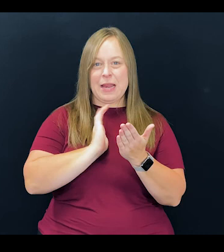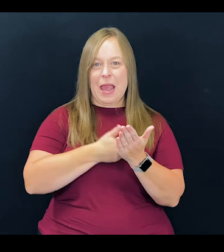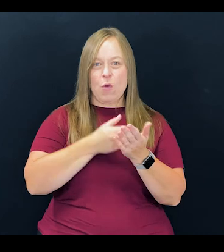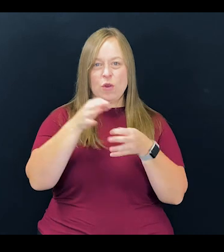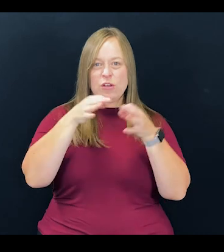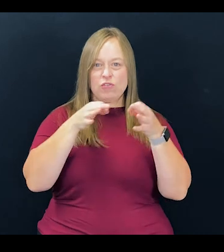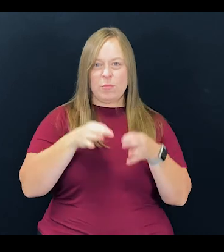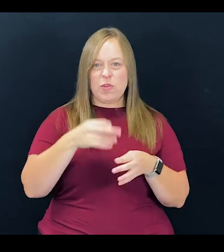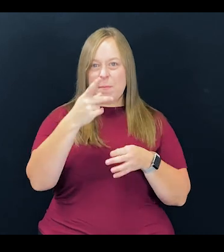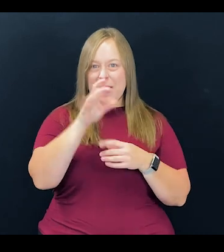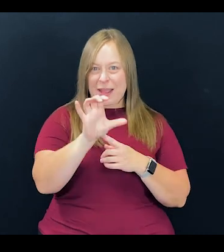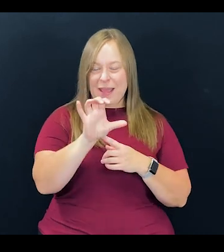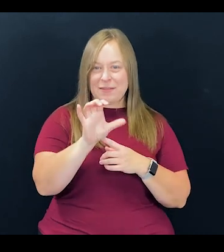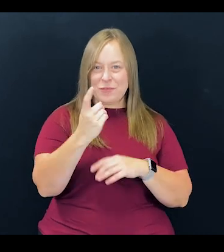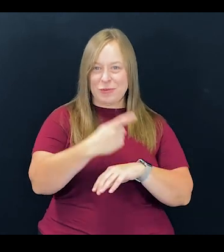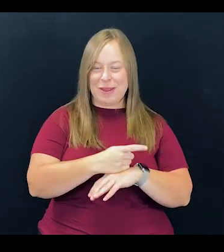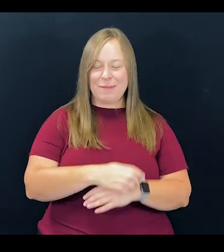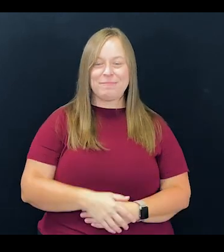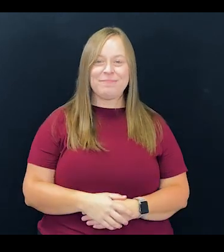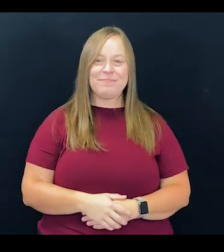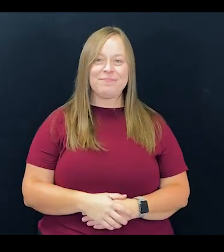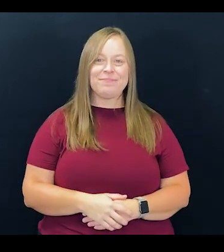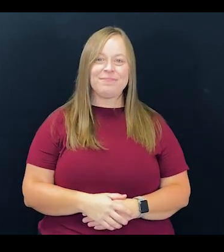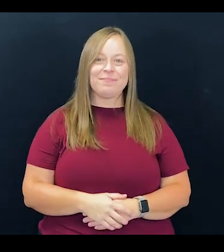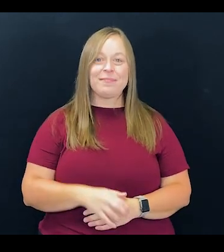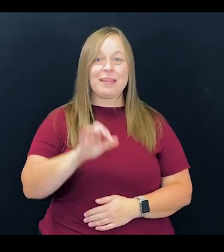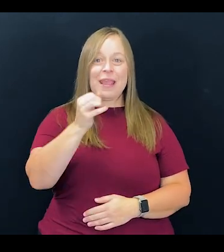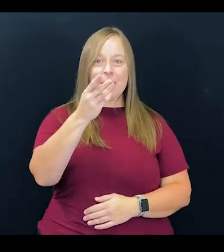have listed in the description of the podcast.